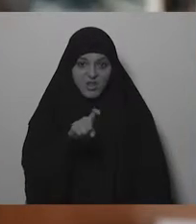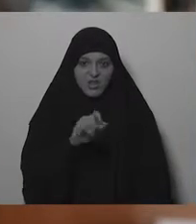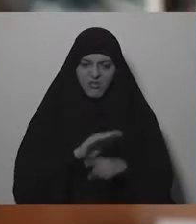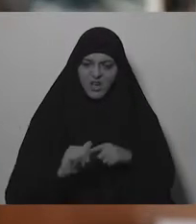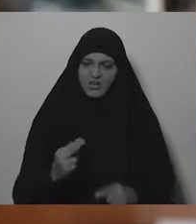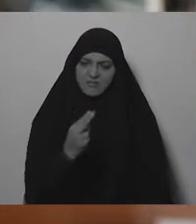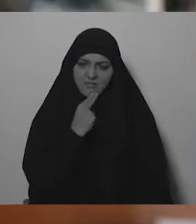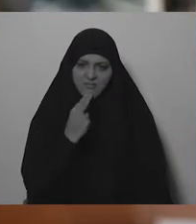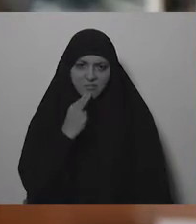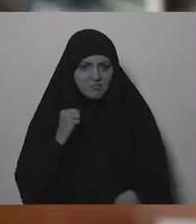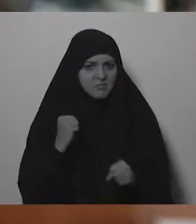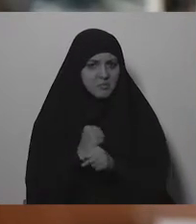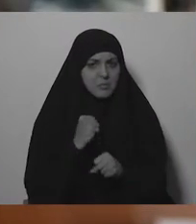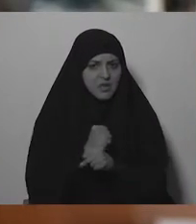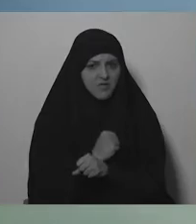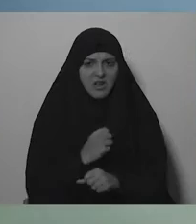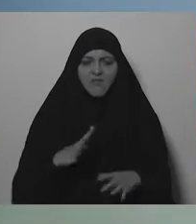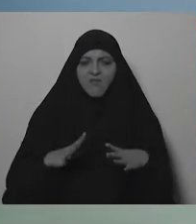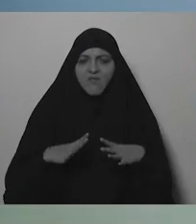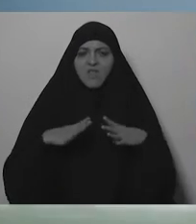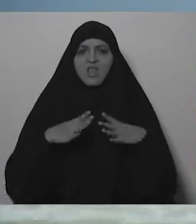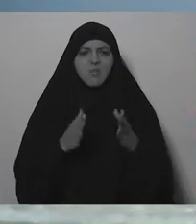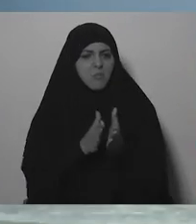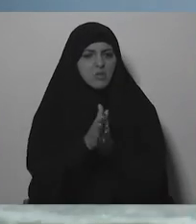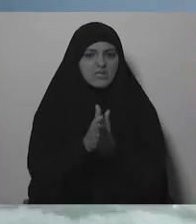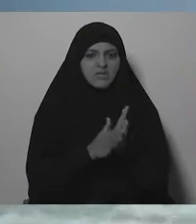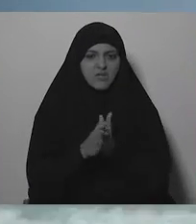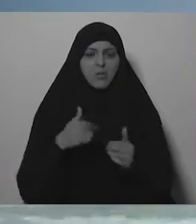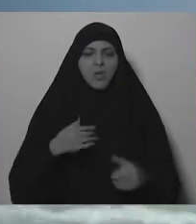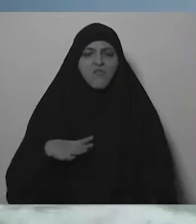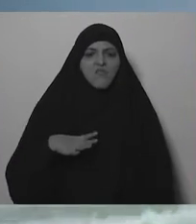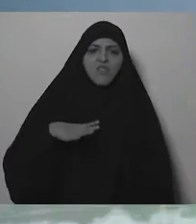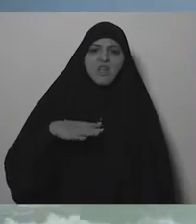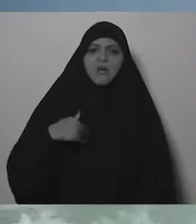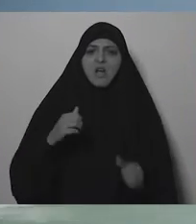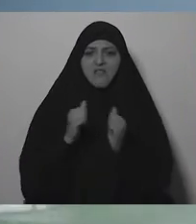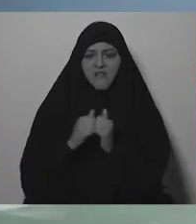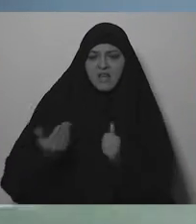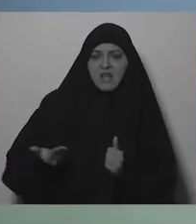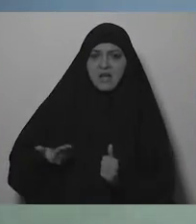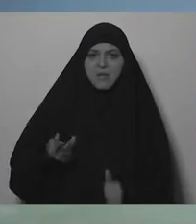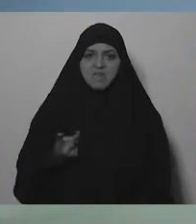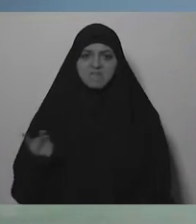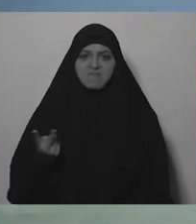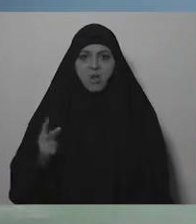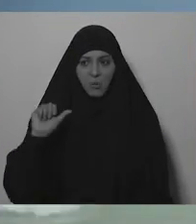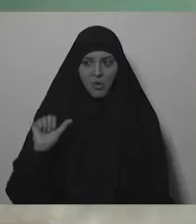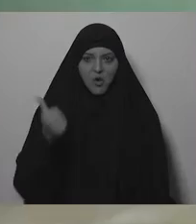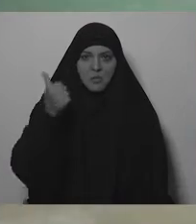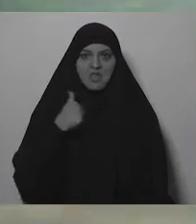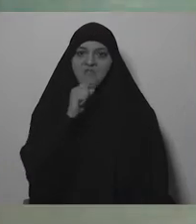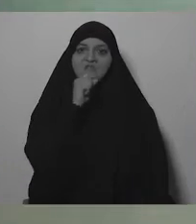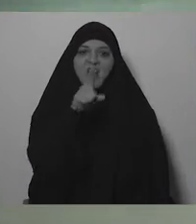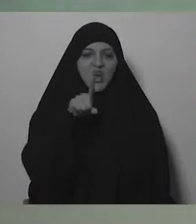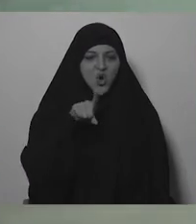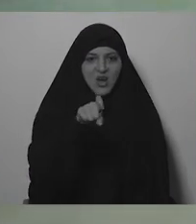did an excellent job. They were very motivated. They were proud of, especially Khaled, that they were